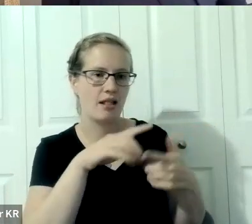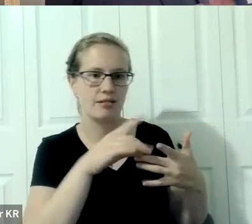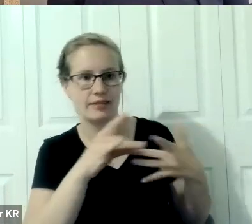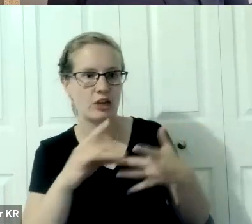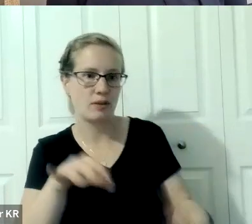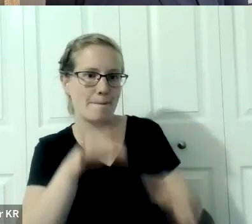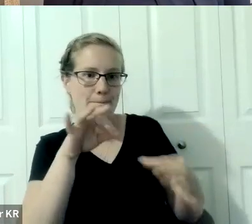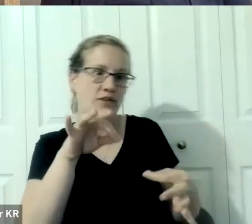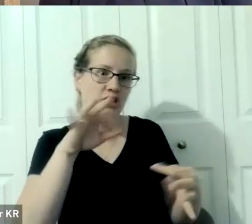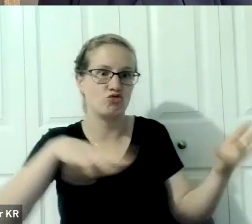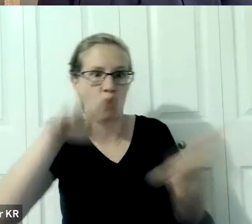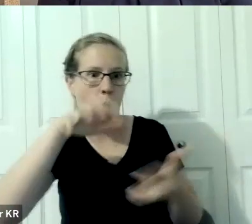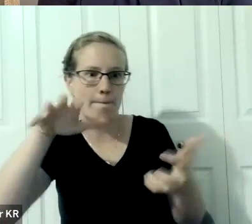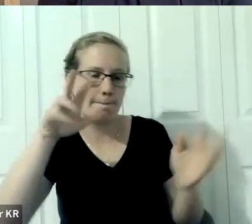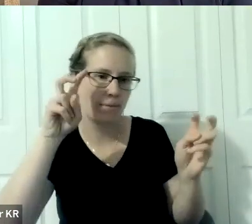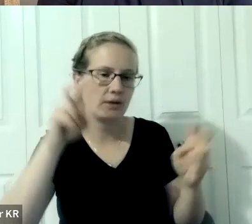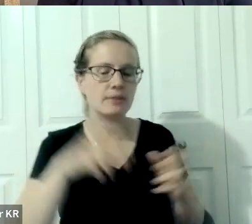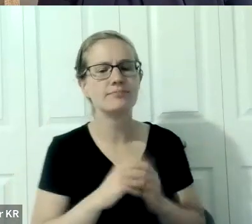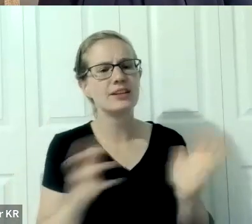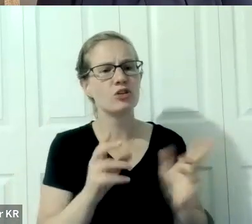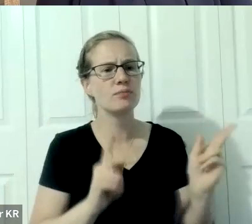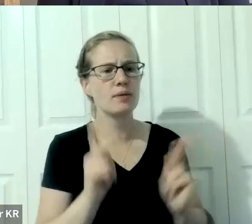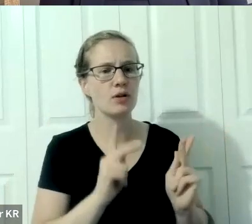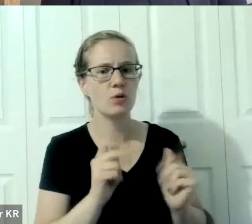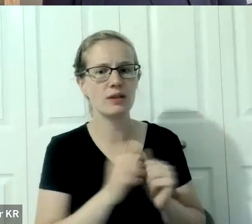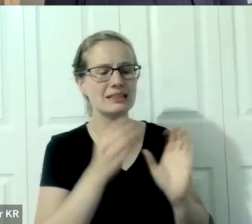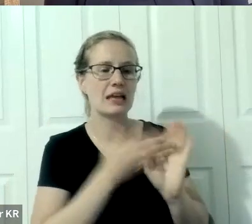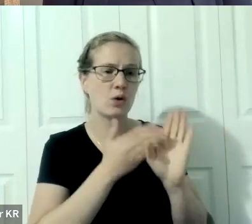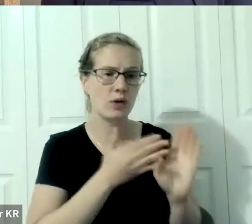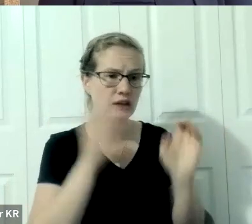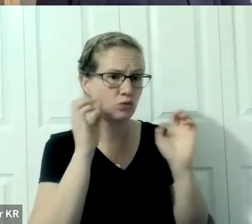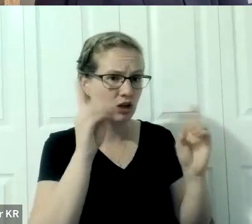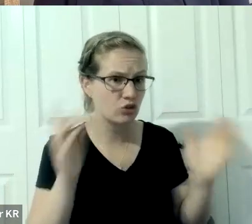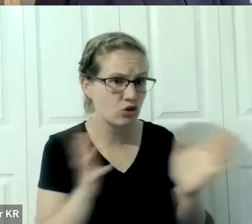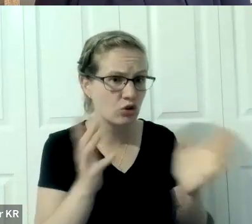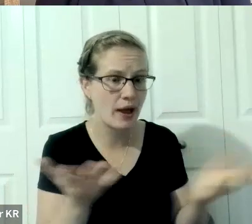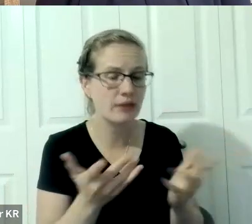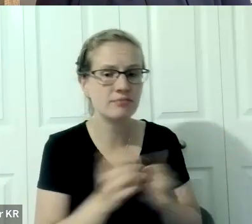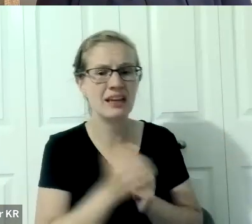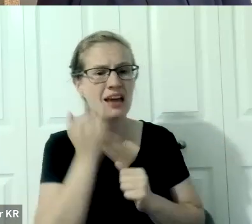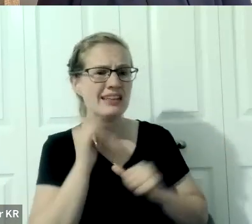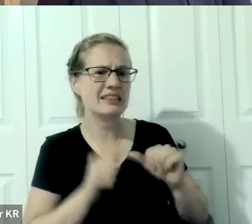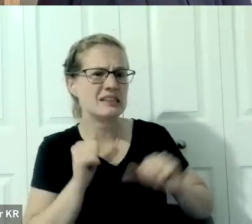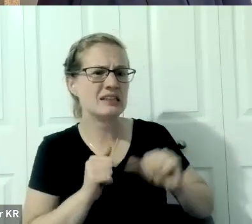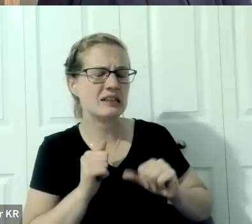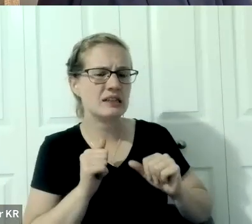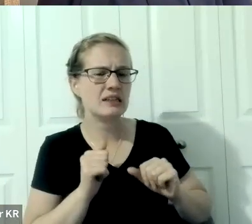But kind of what I encourage people to do when I do psychoeducation is just like, when in doubt, look at your